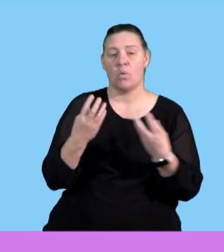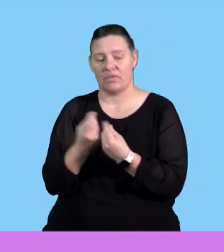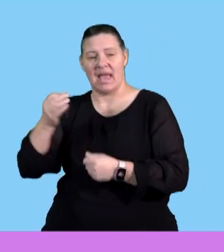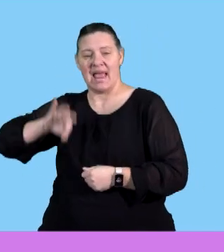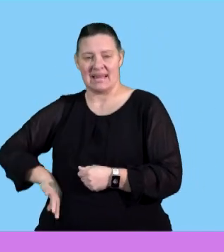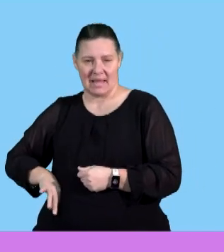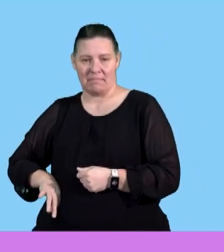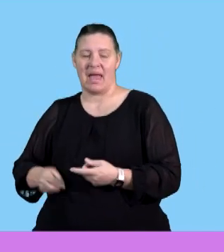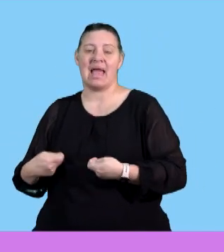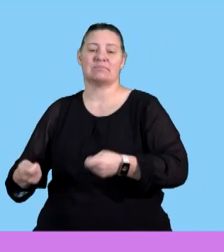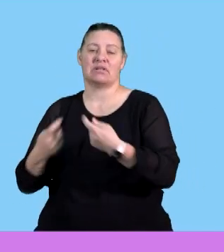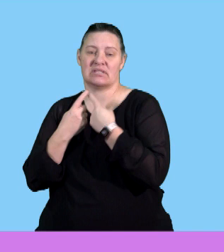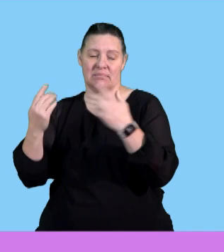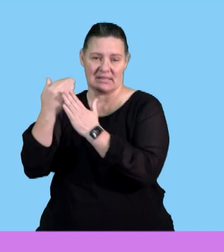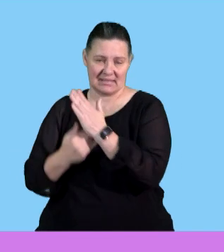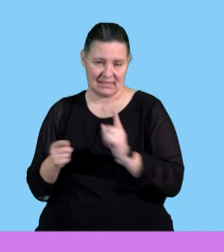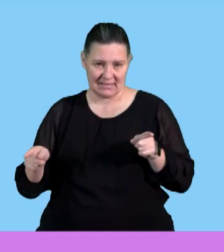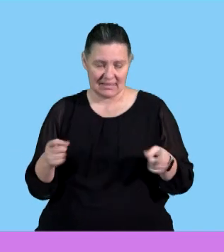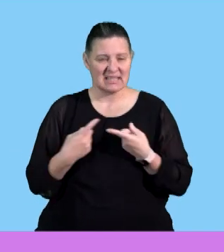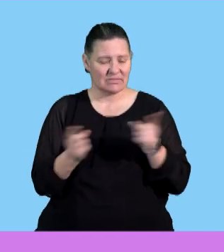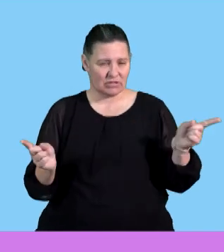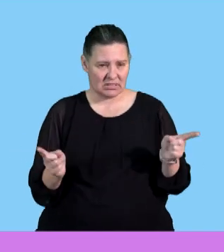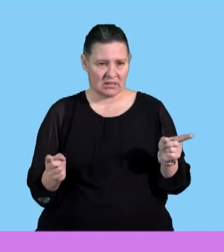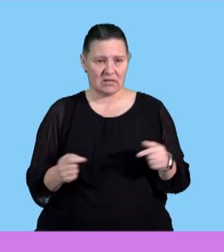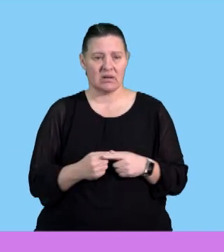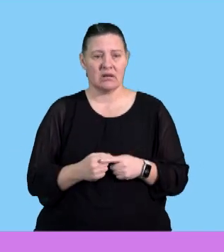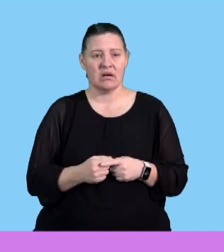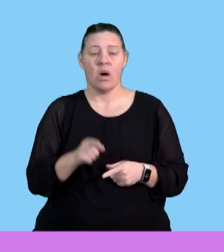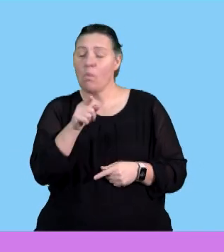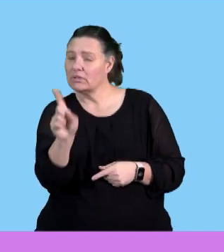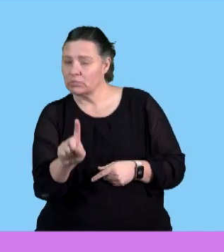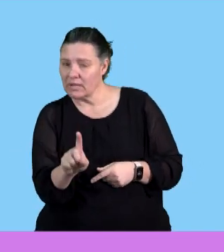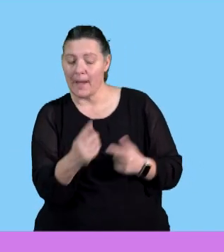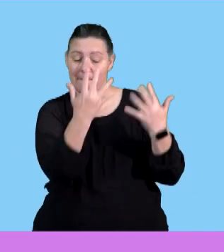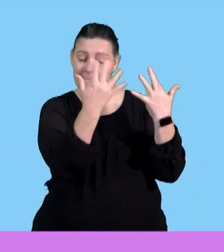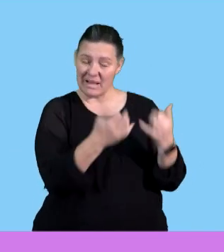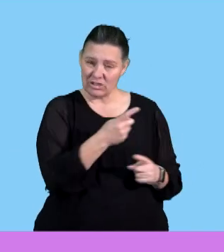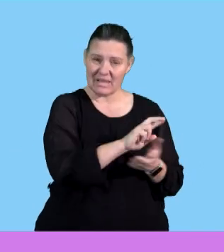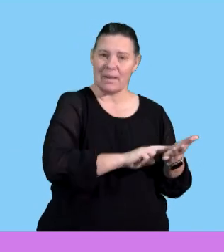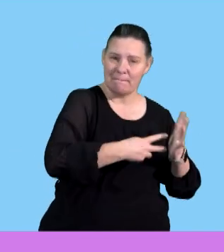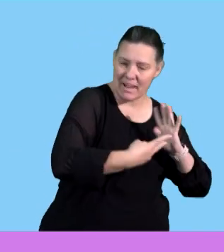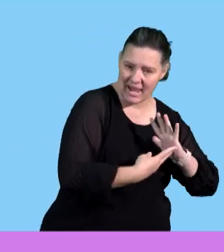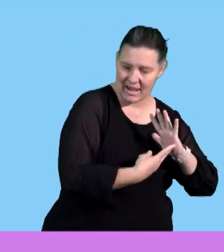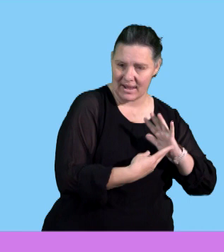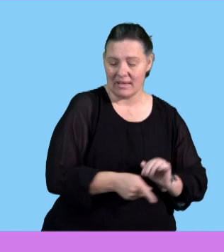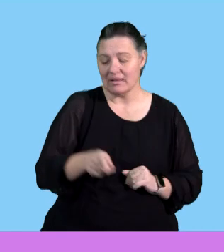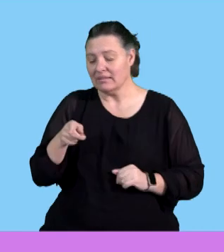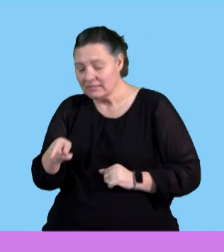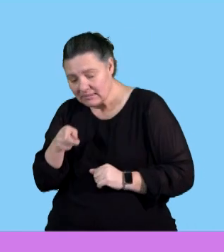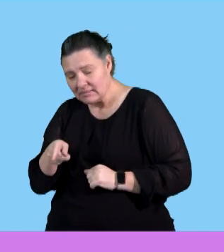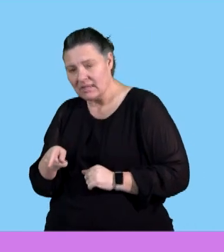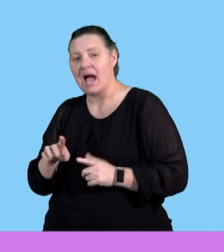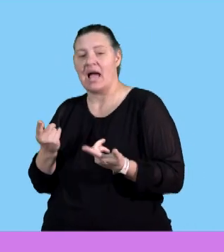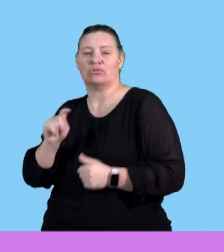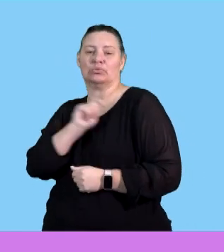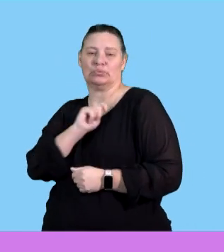statement with an income and expenditure statement. What is the hint there? The budget is how you